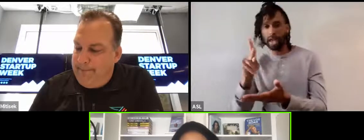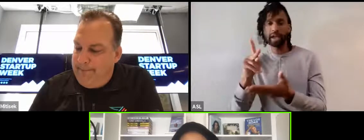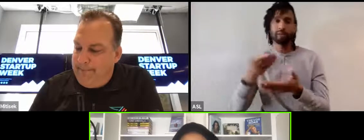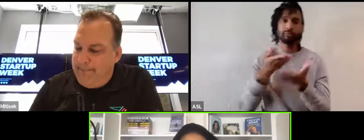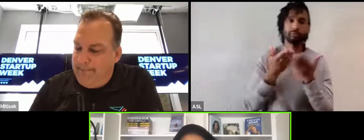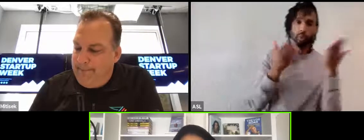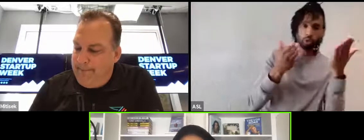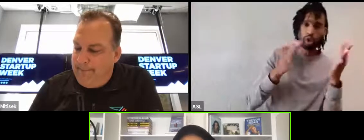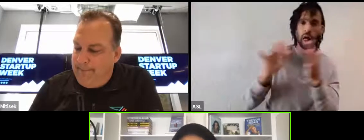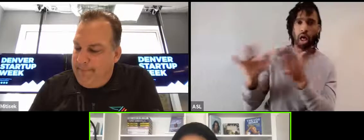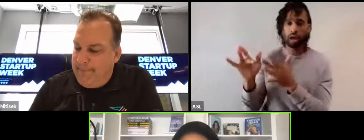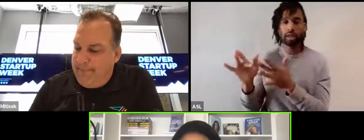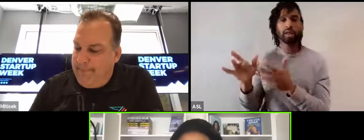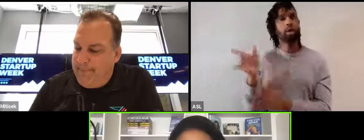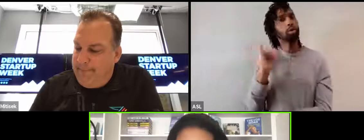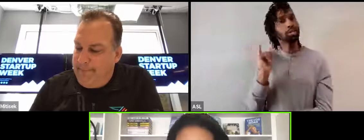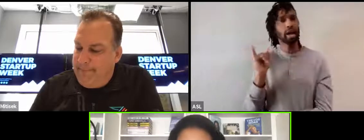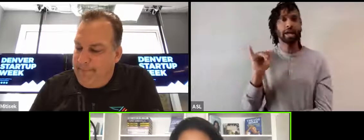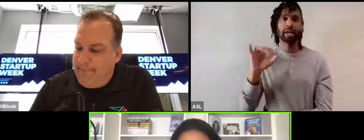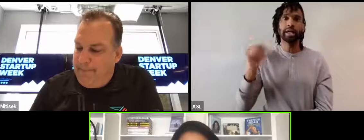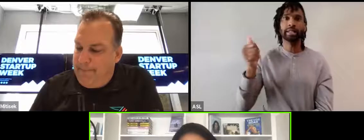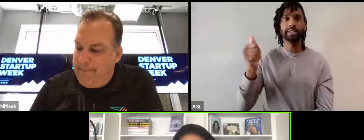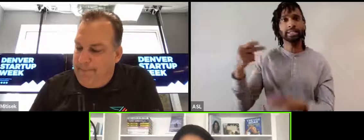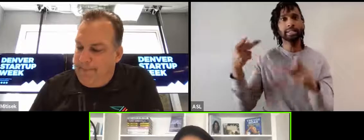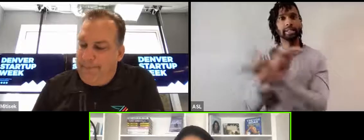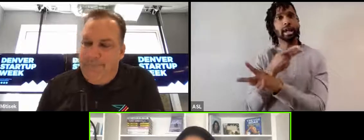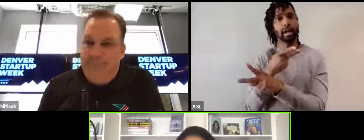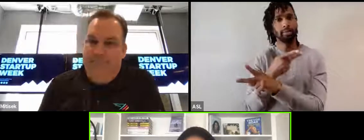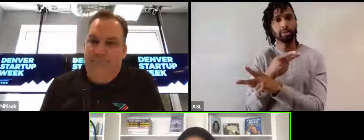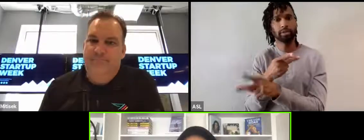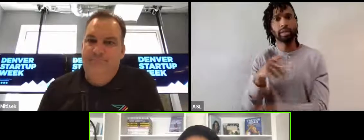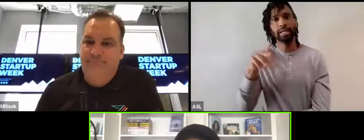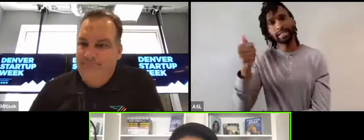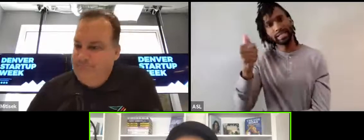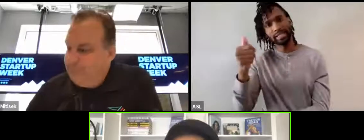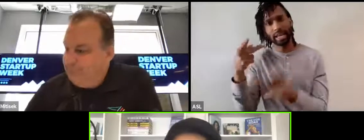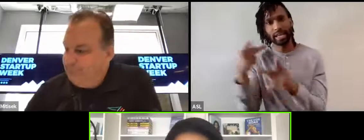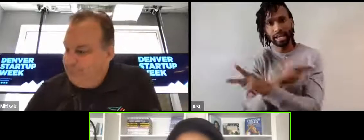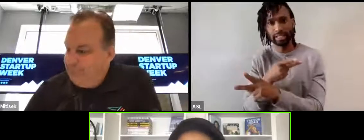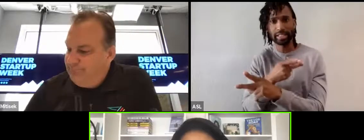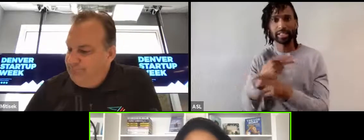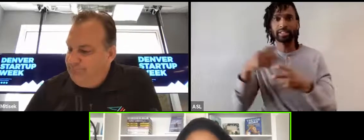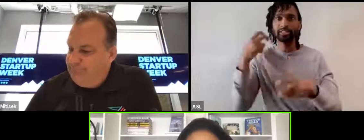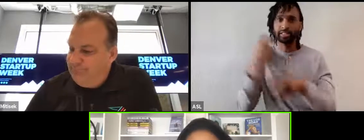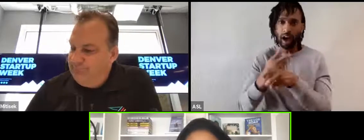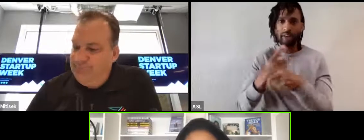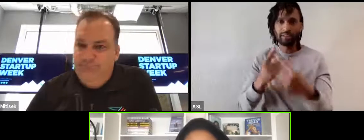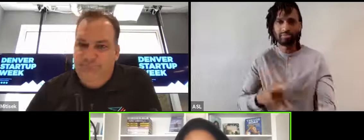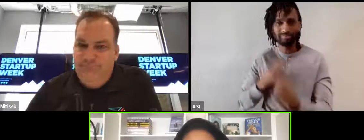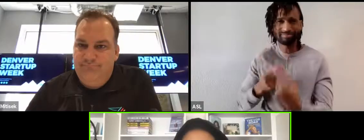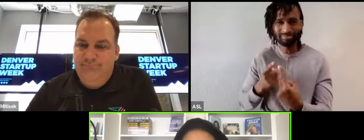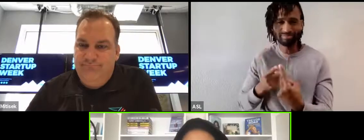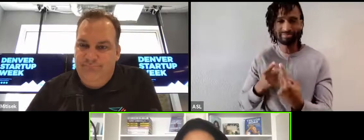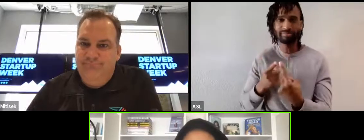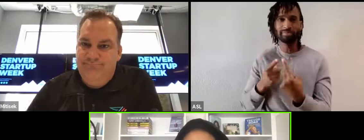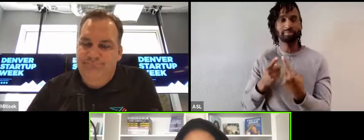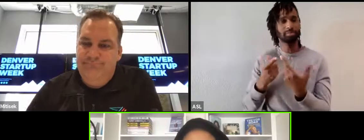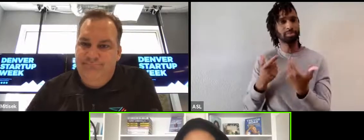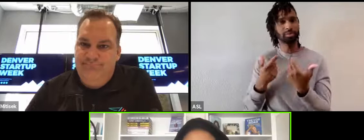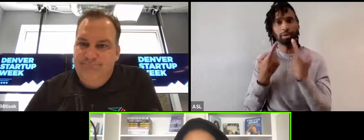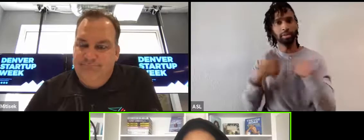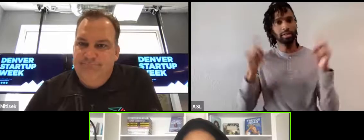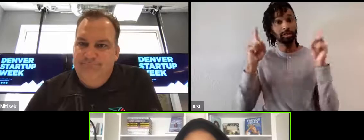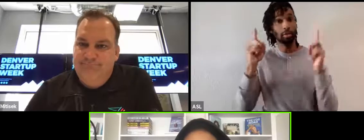replicated. So it's like a 10x to me, in my opinion. It's been 10x difficult to pull off, because